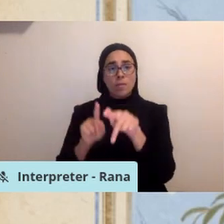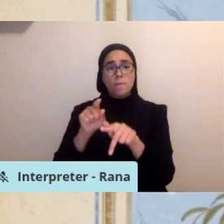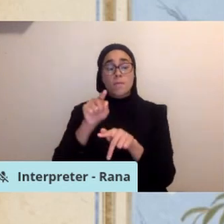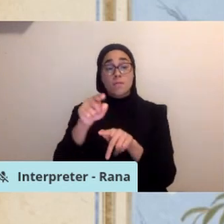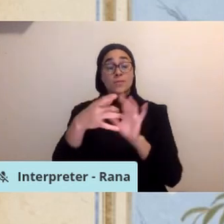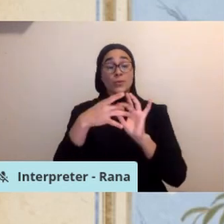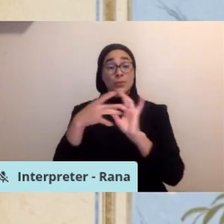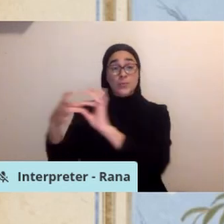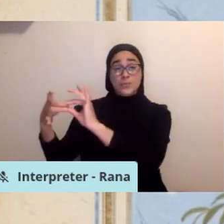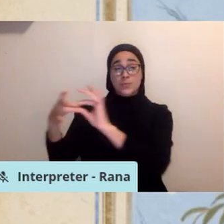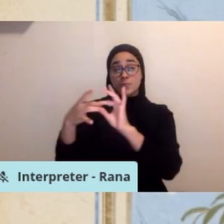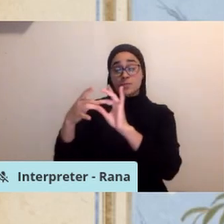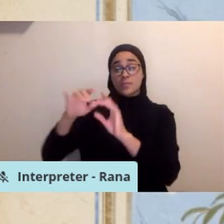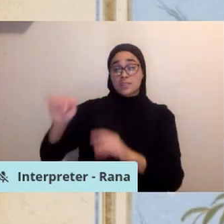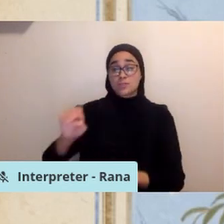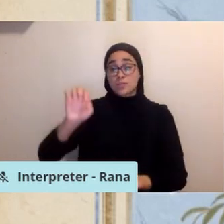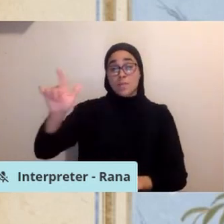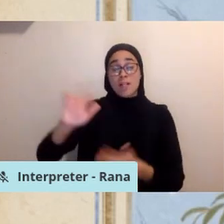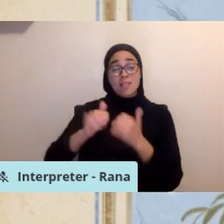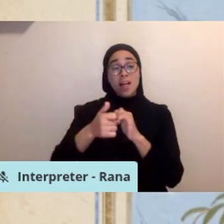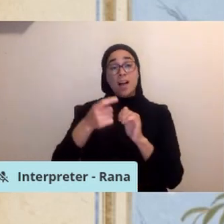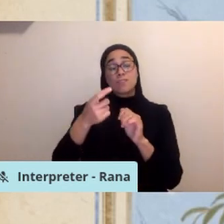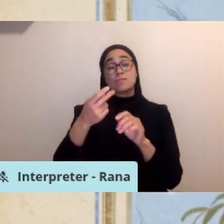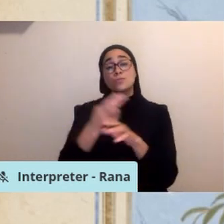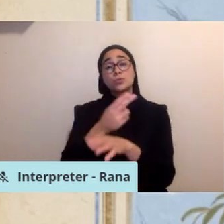with Jamal through poetry, to God,